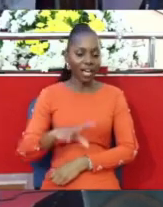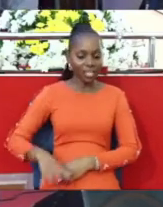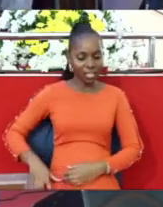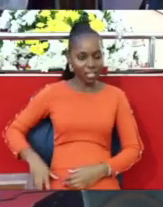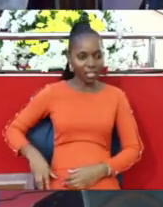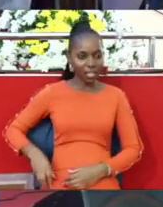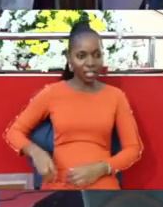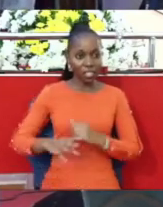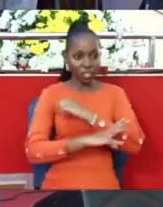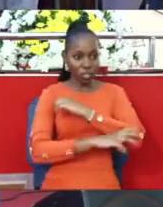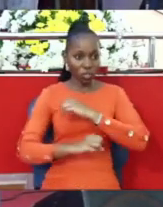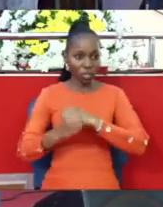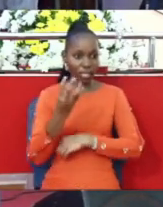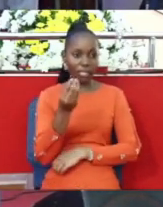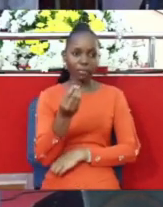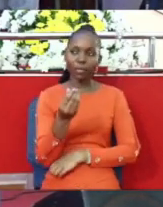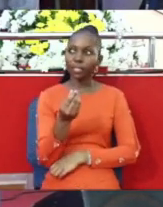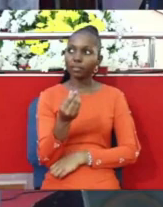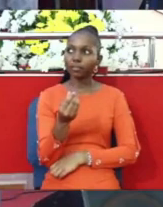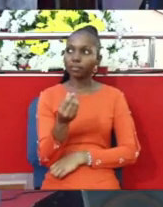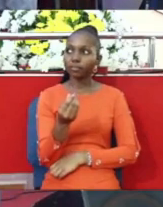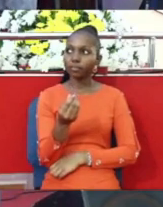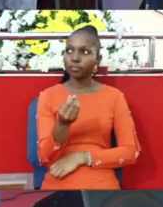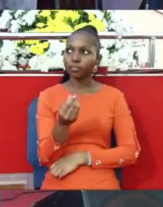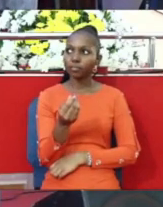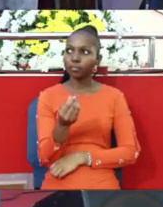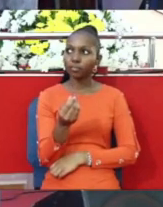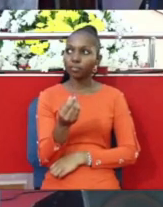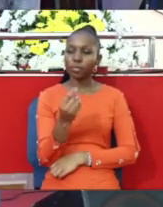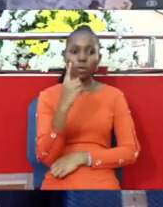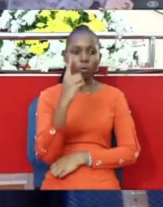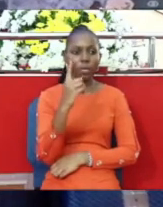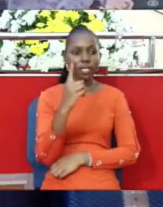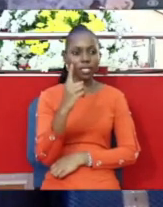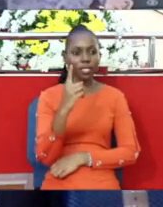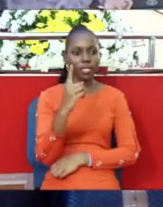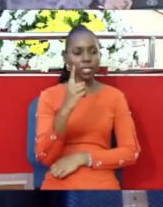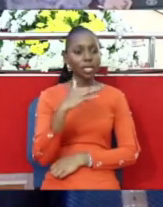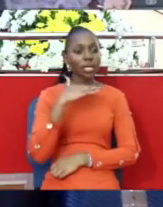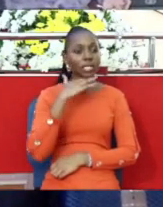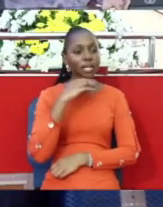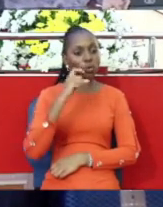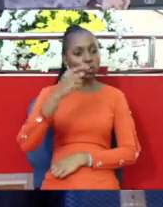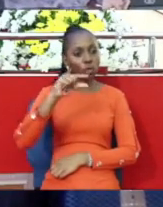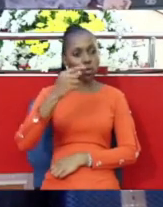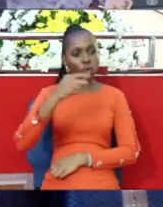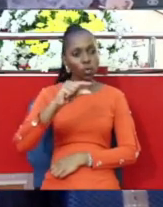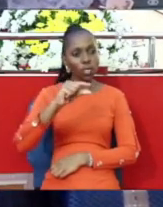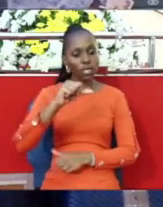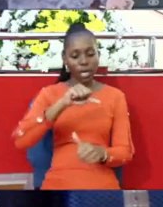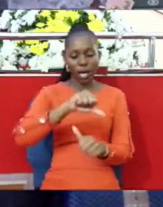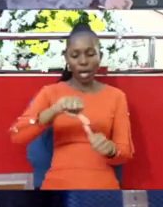mwao. One of them. Moja wao. Died with gold around him. Alikufa na kiwa na dhahabu. He did not wake